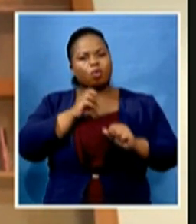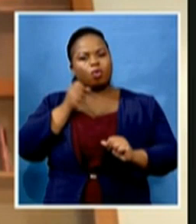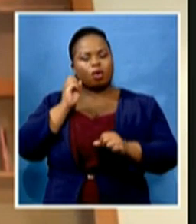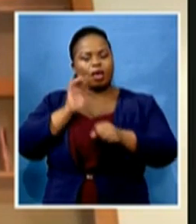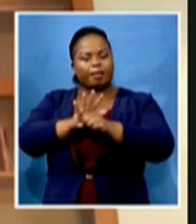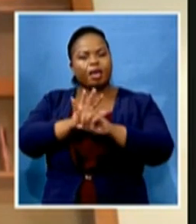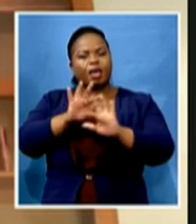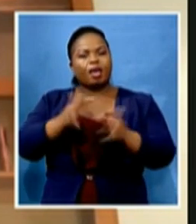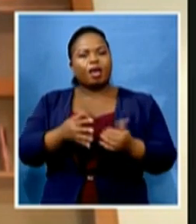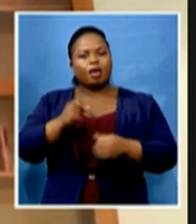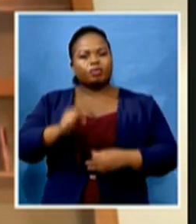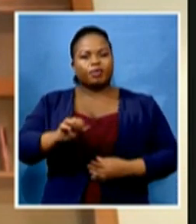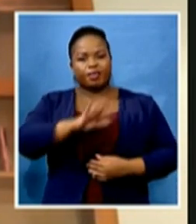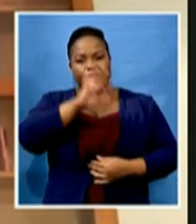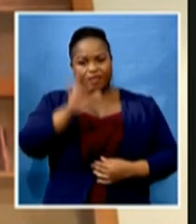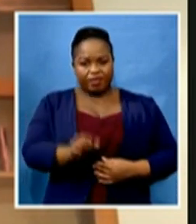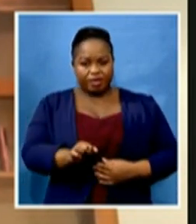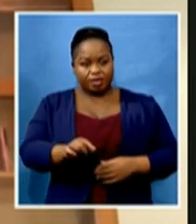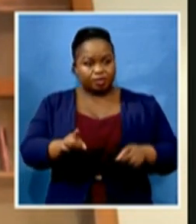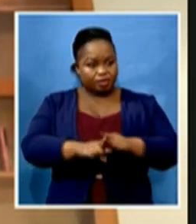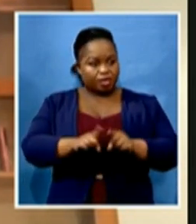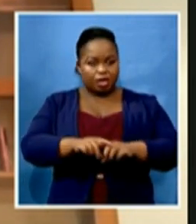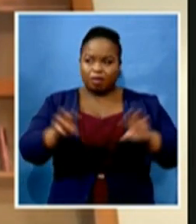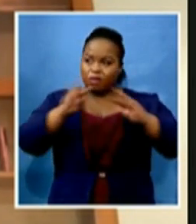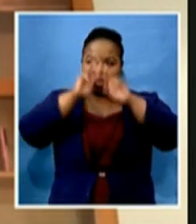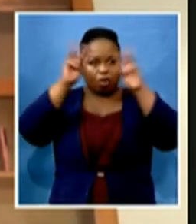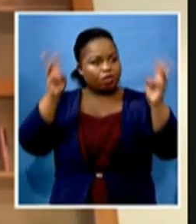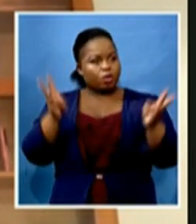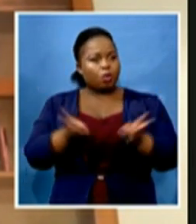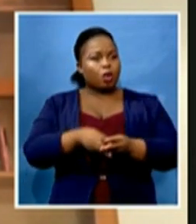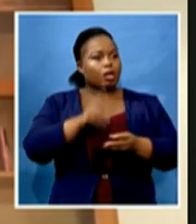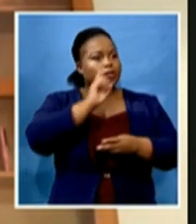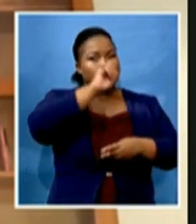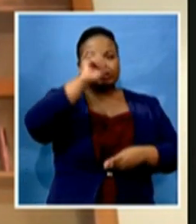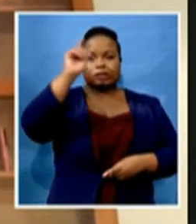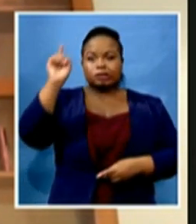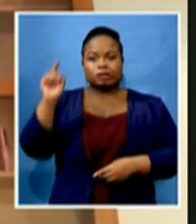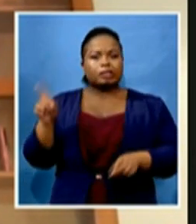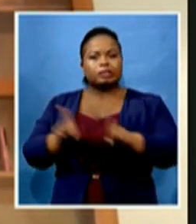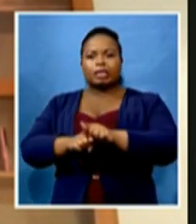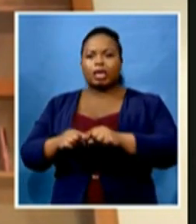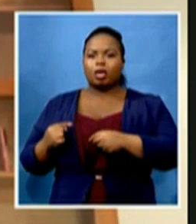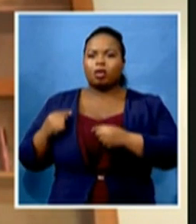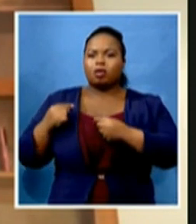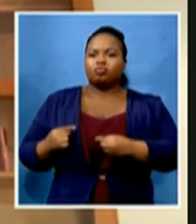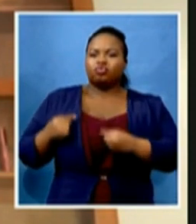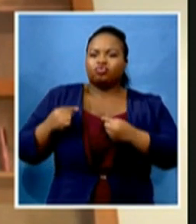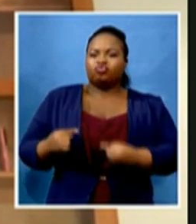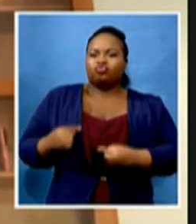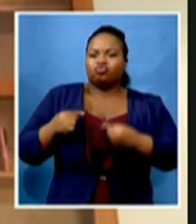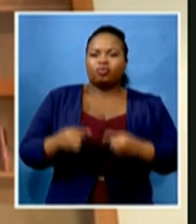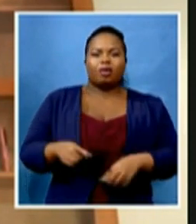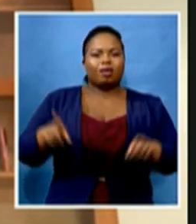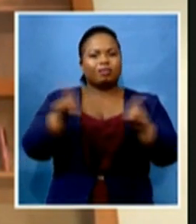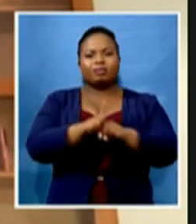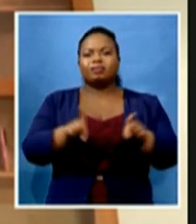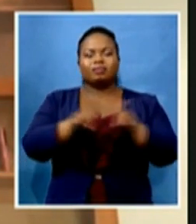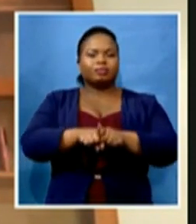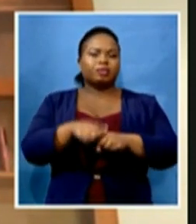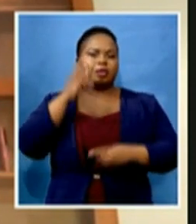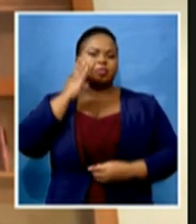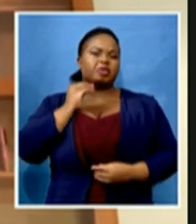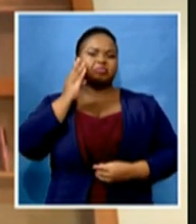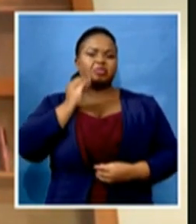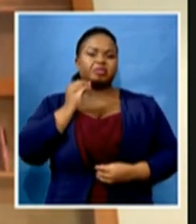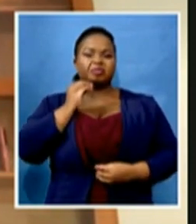is struggling with exactly the same pandemic, and that no one in the world has got full answers,